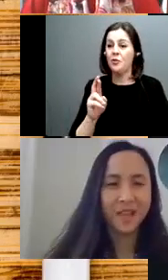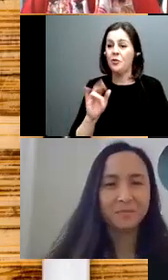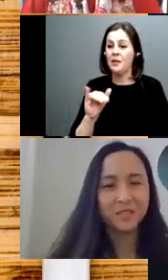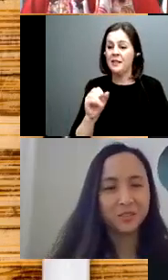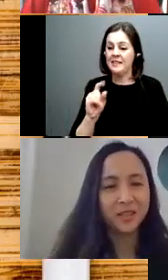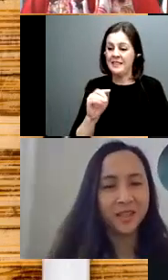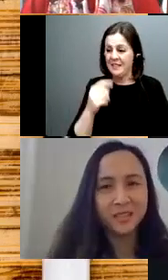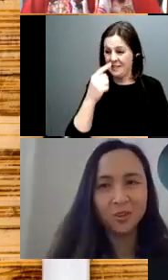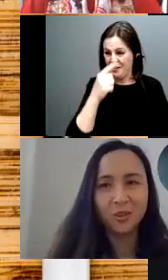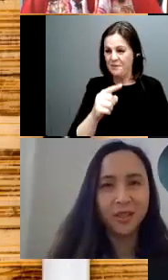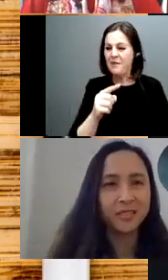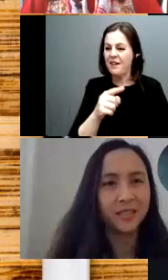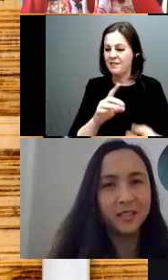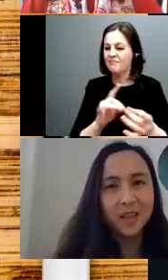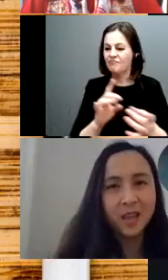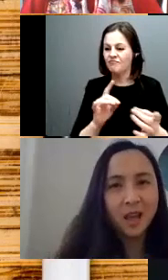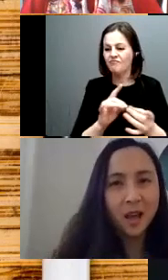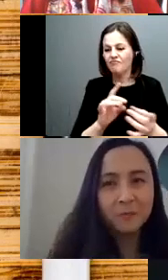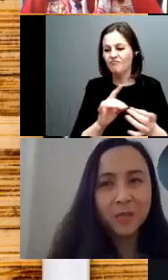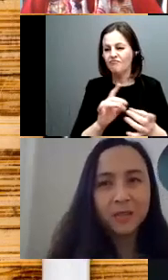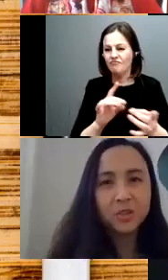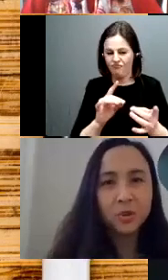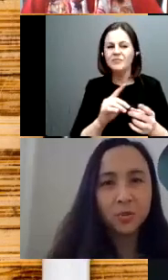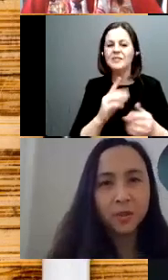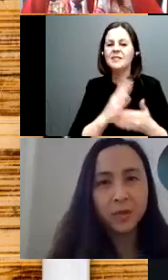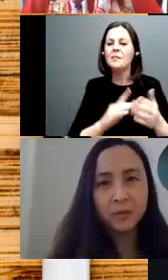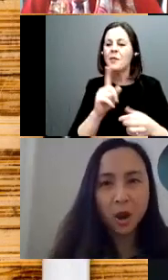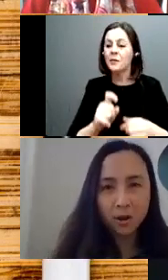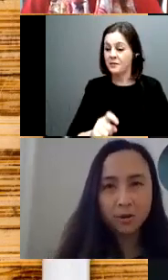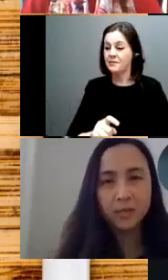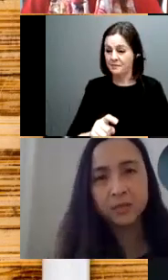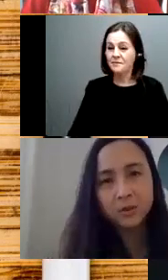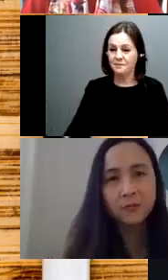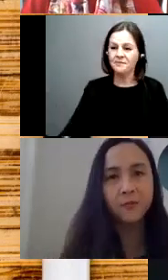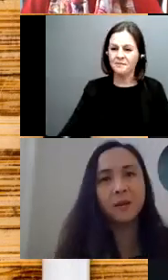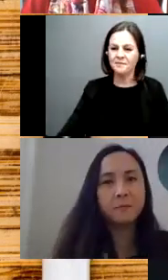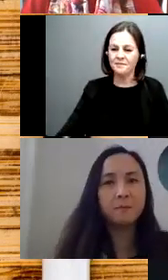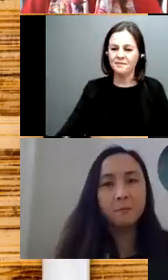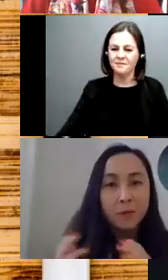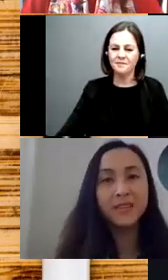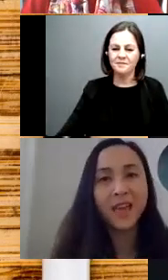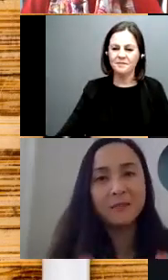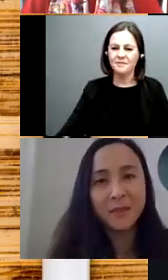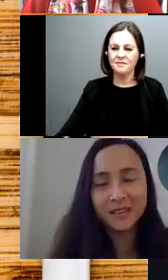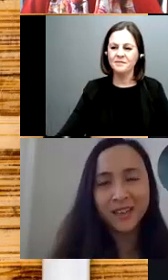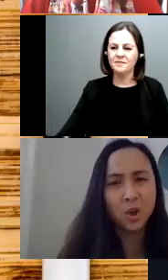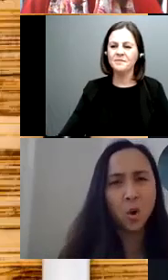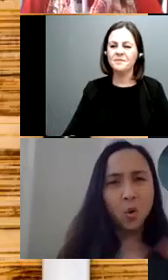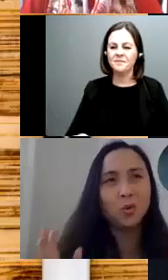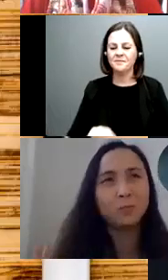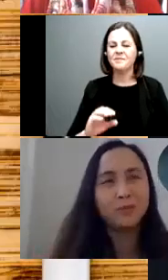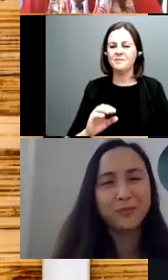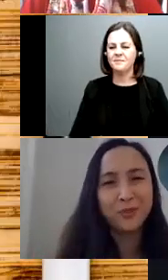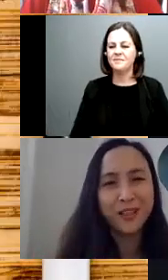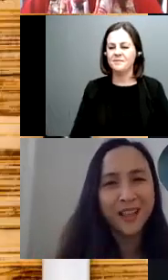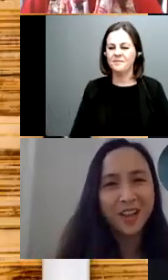questions. Absolutely. Thanks, Laura. Thanks, Lynn. Lynn, you know that we partner and serve women and men and the